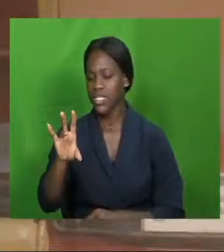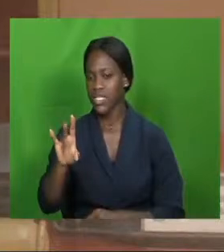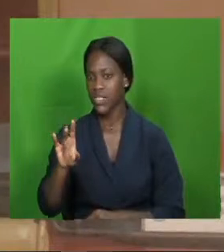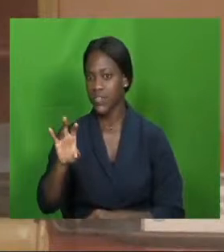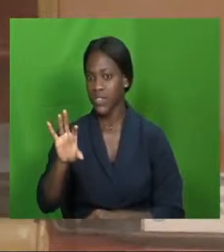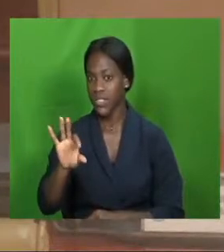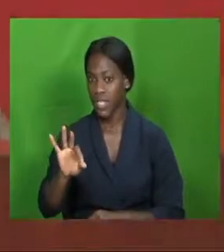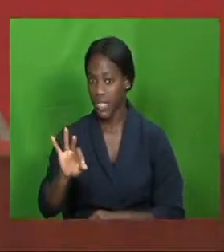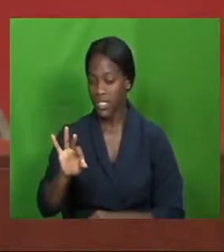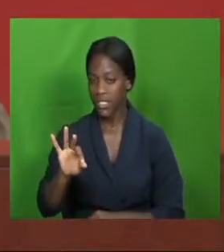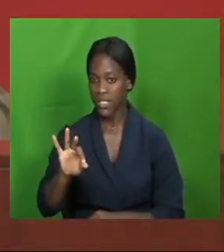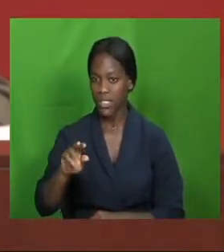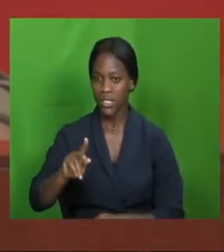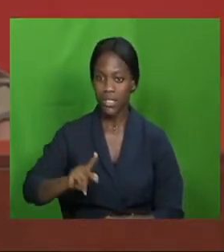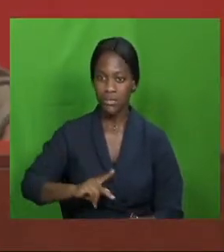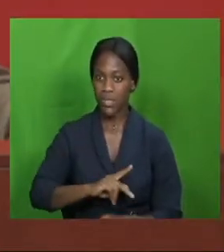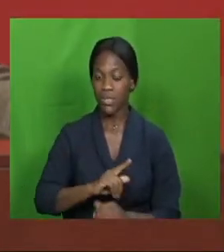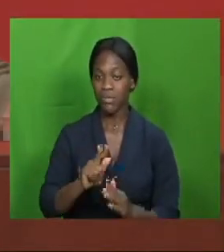Order 79(4)